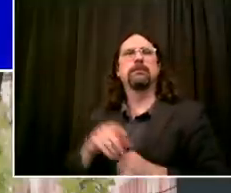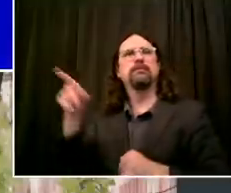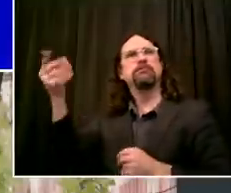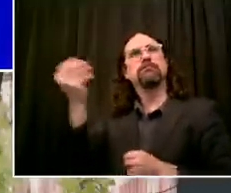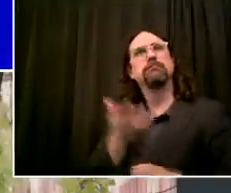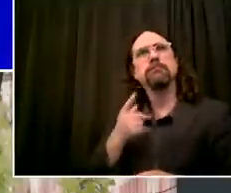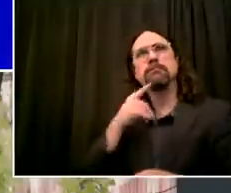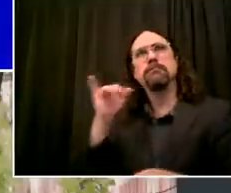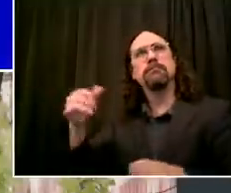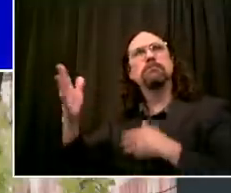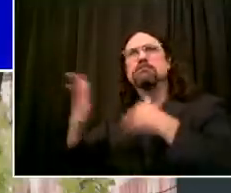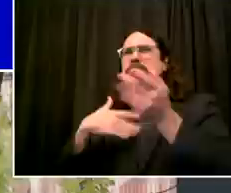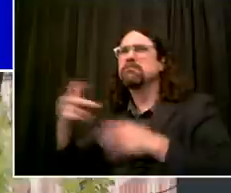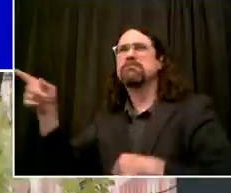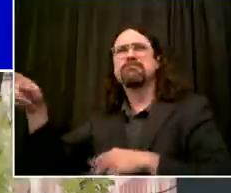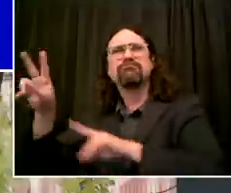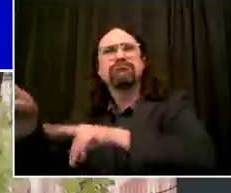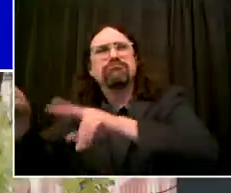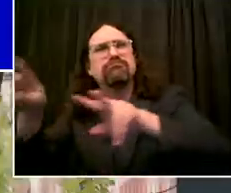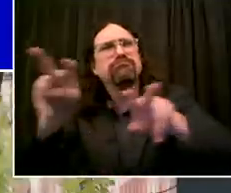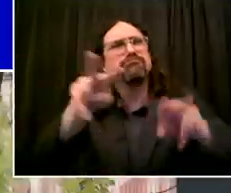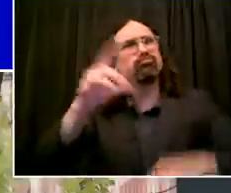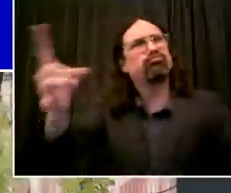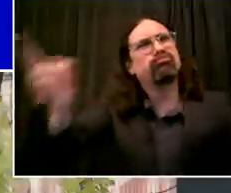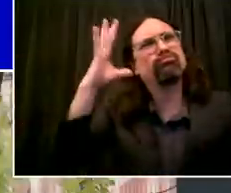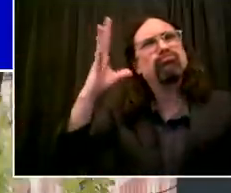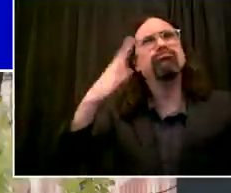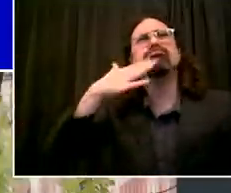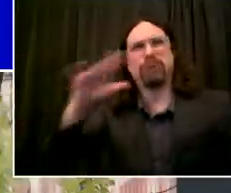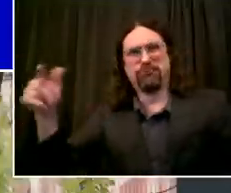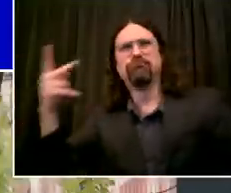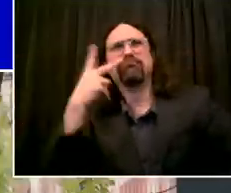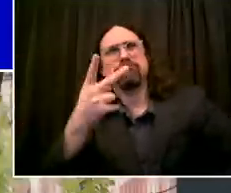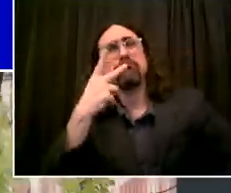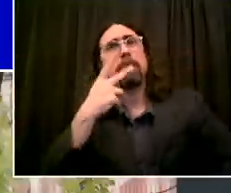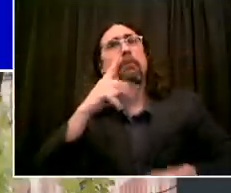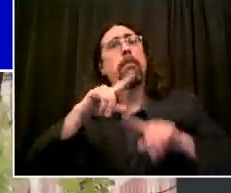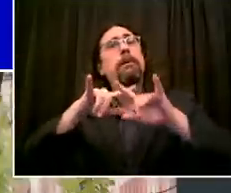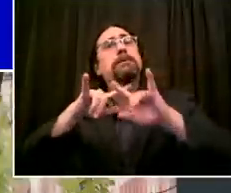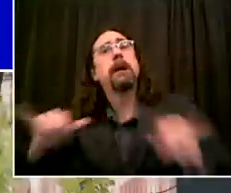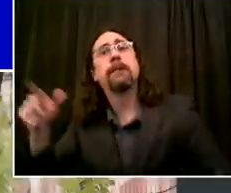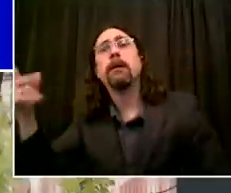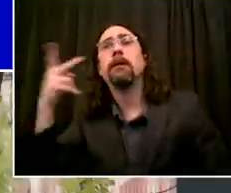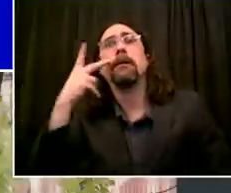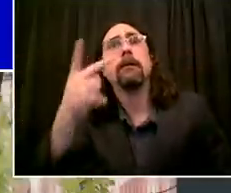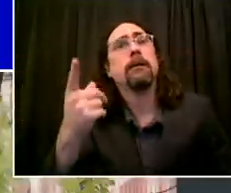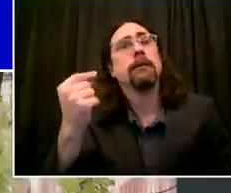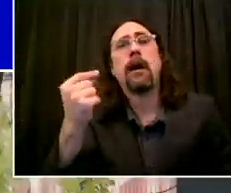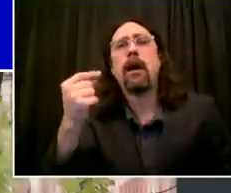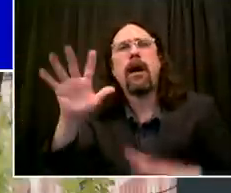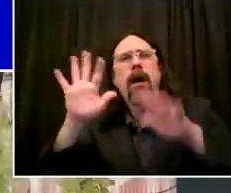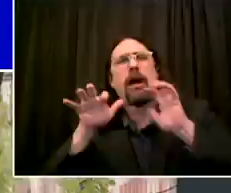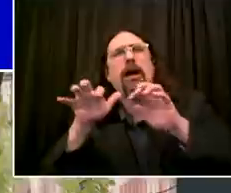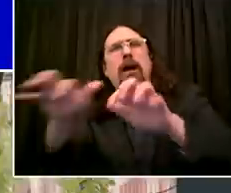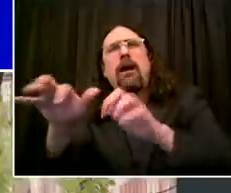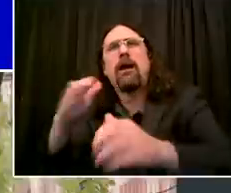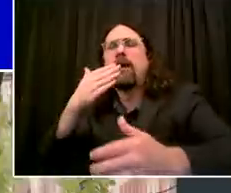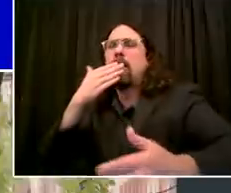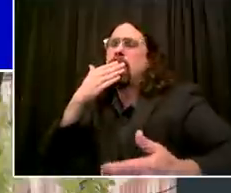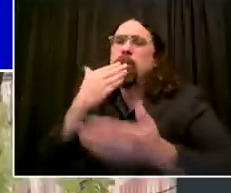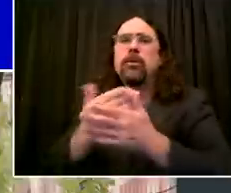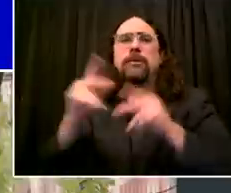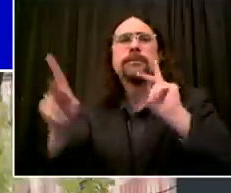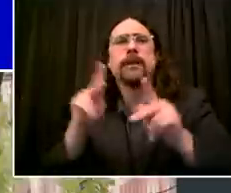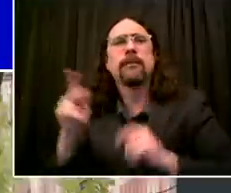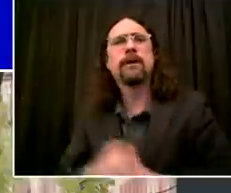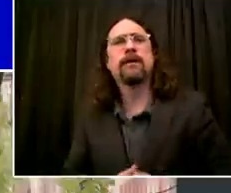here cleaning up. They're out here because it's their community out here cleaning up the damage that was done